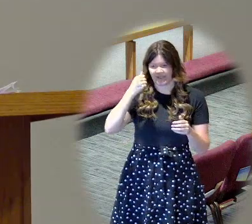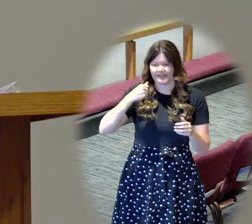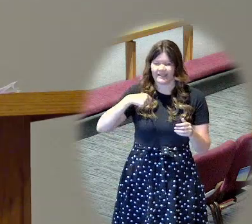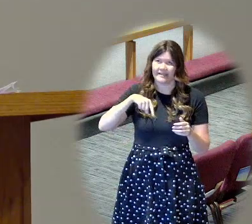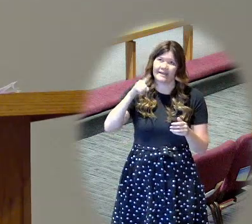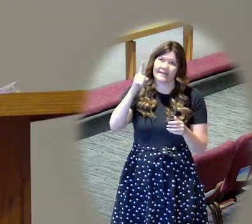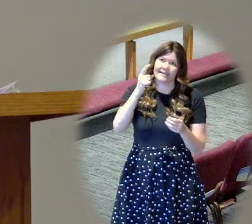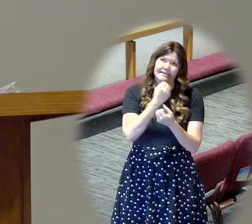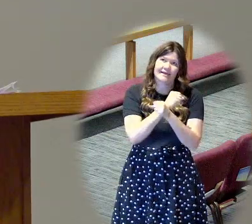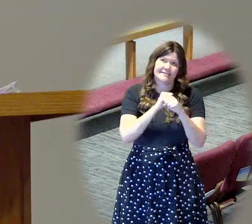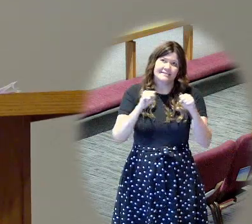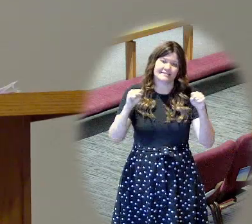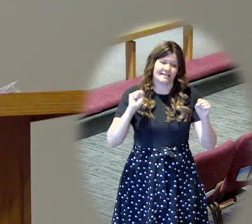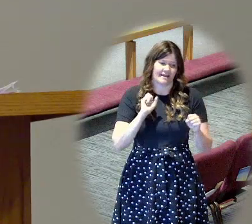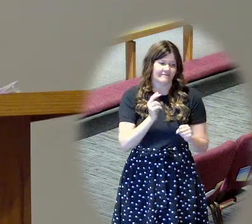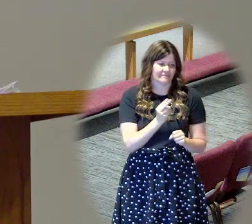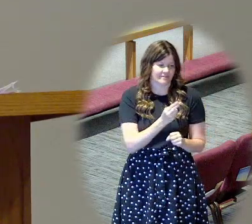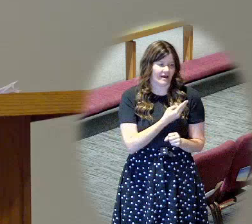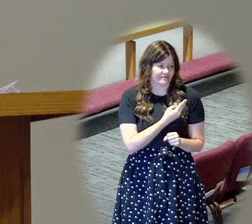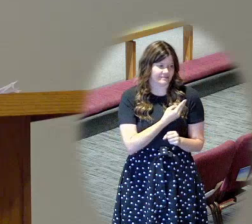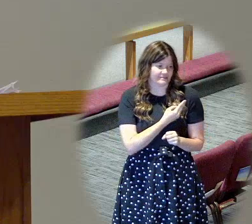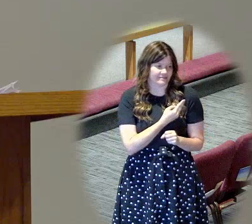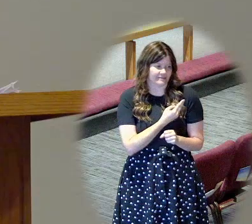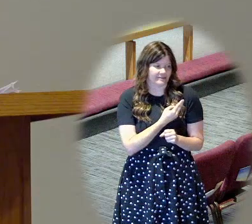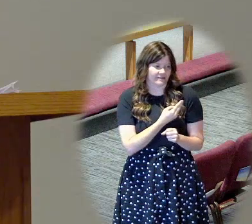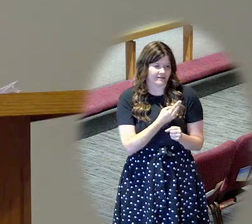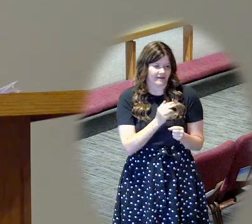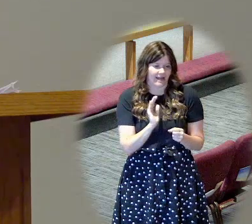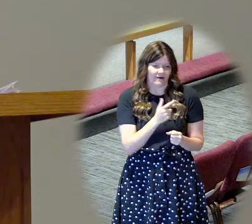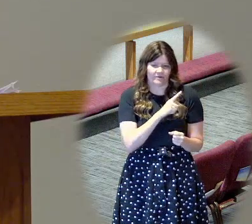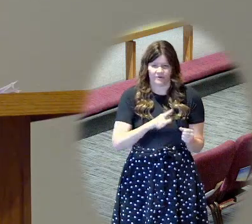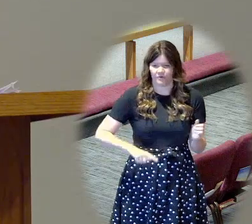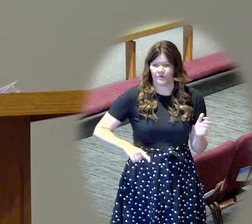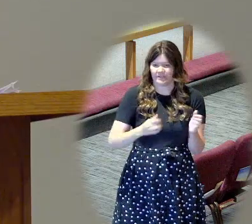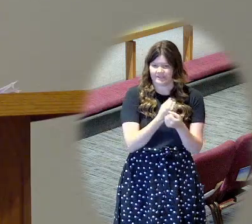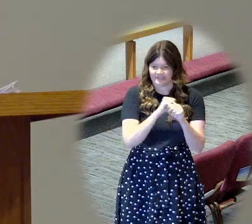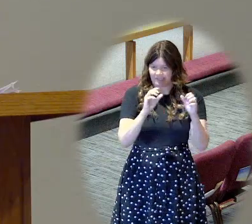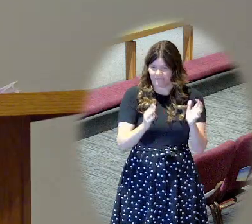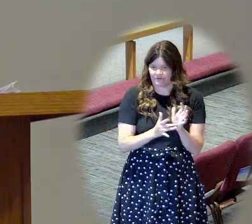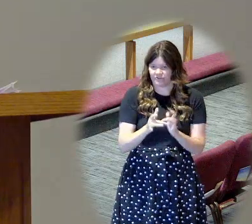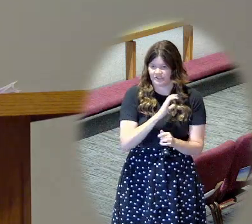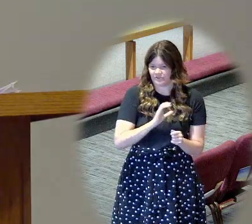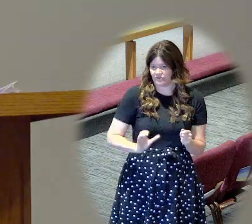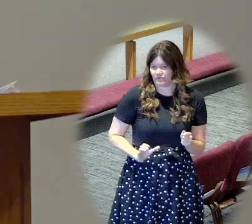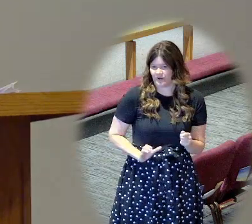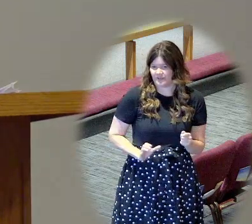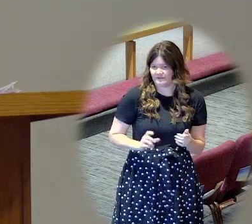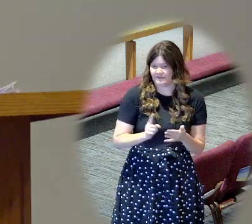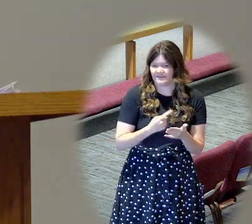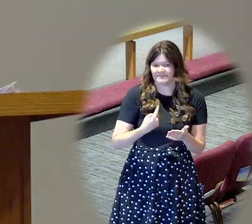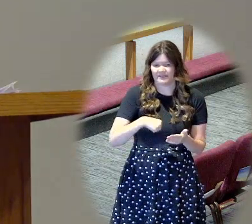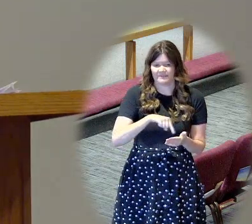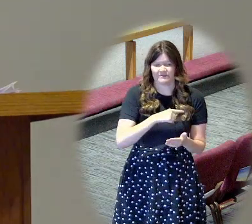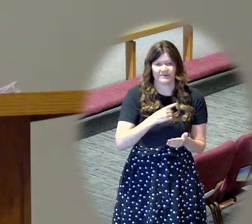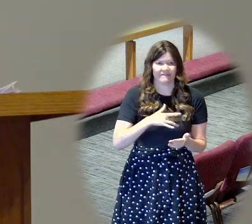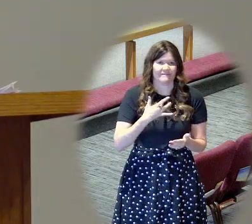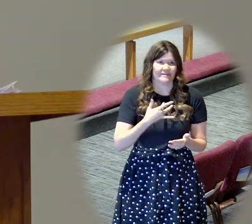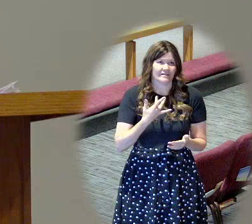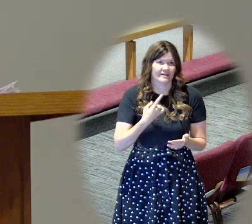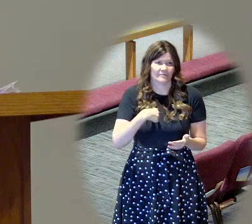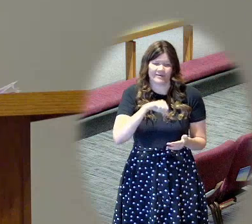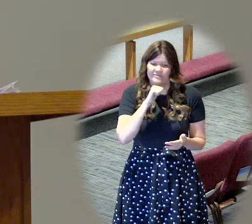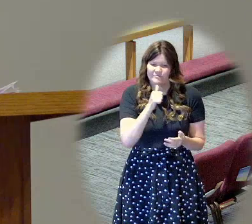ones redeemed by our Lord and Savior Jesus Christ, and we feel unforgivable, like we don't